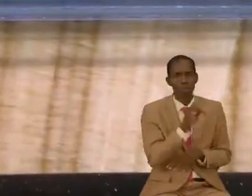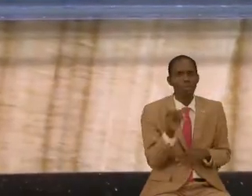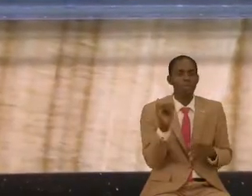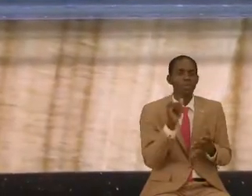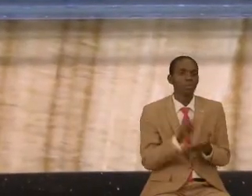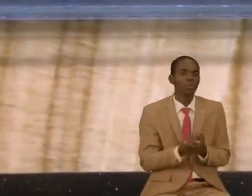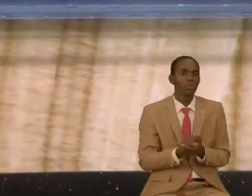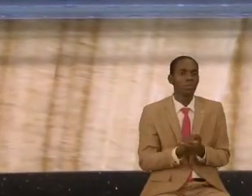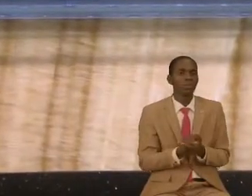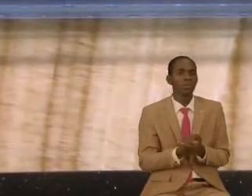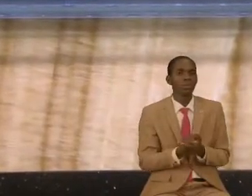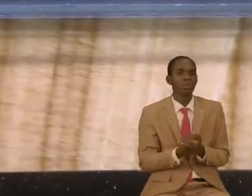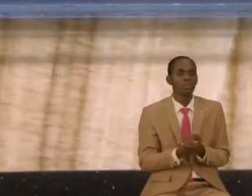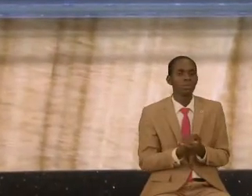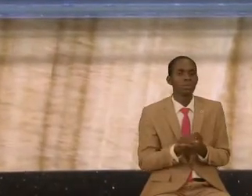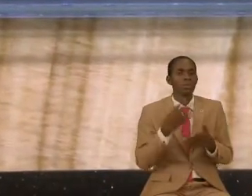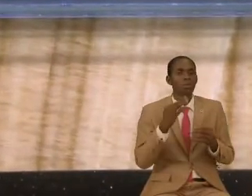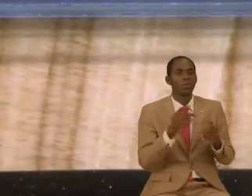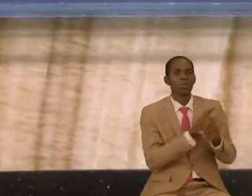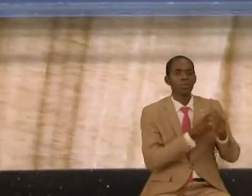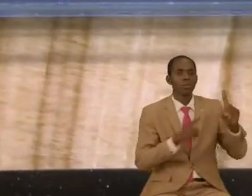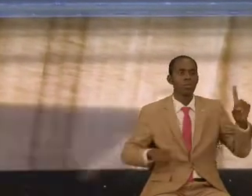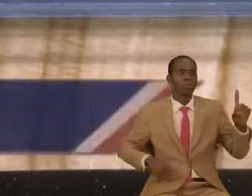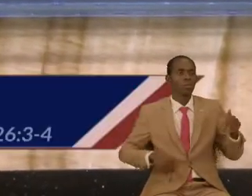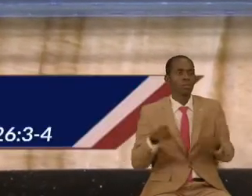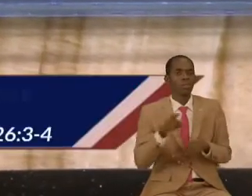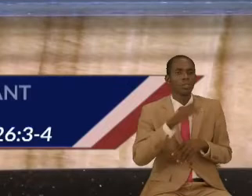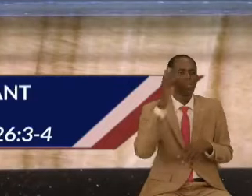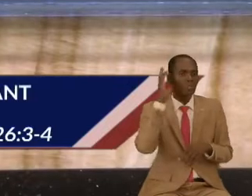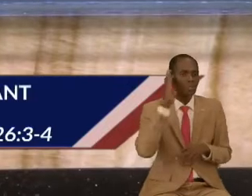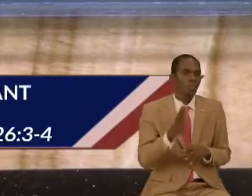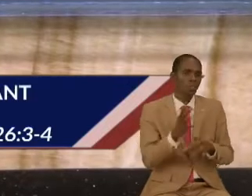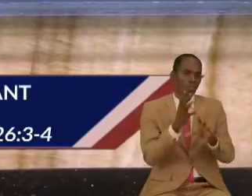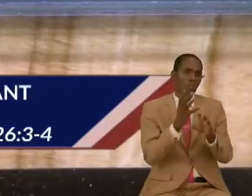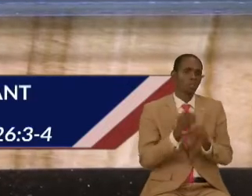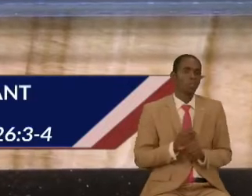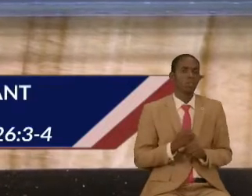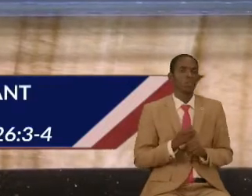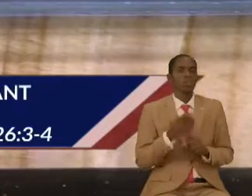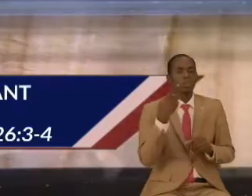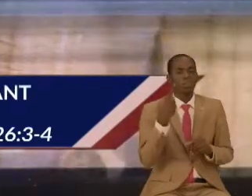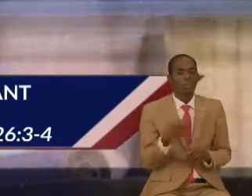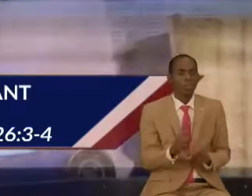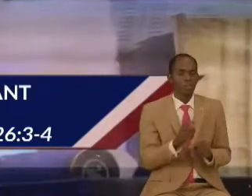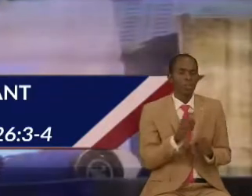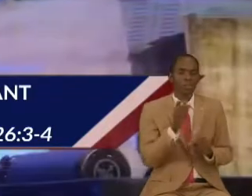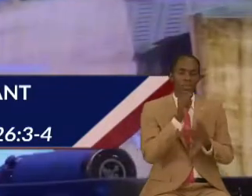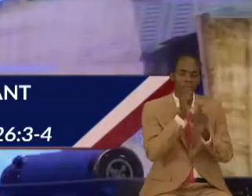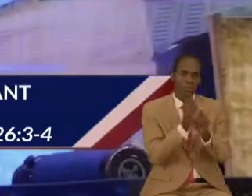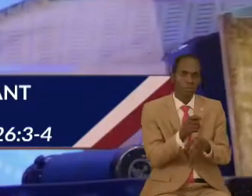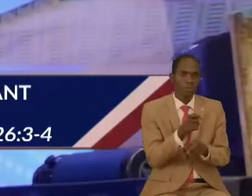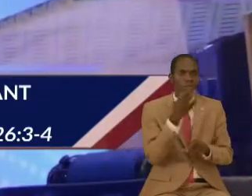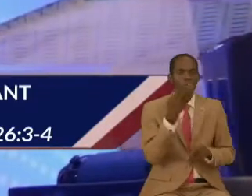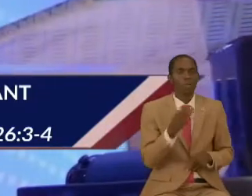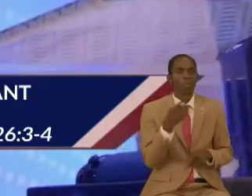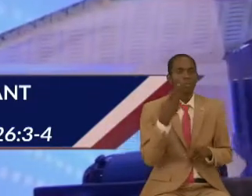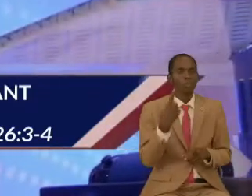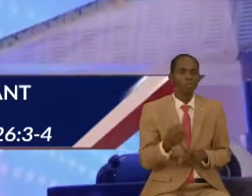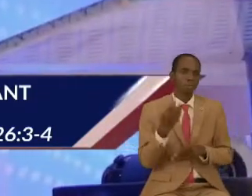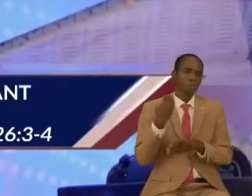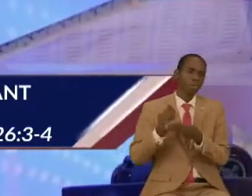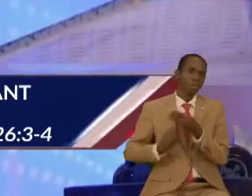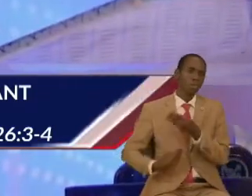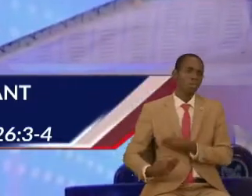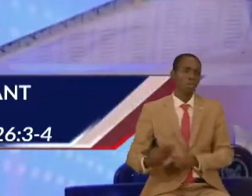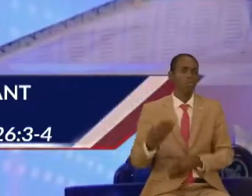that of the Lord ye shall receive the reward of the